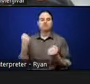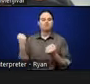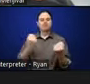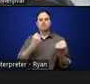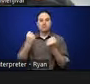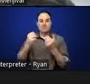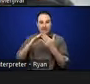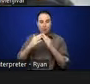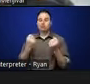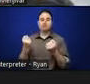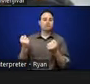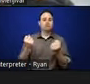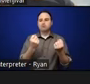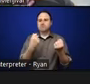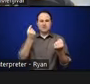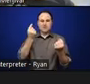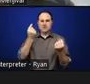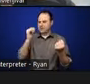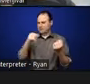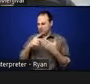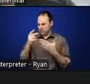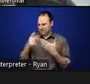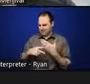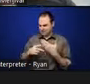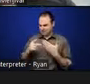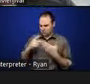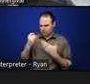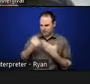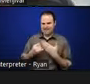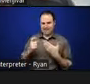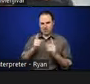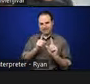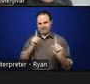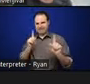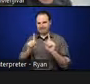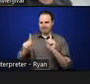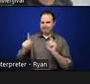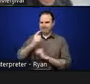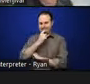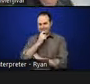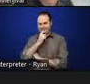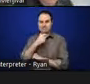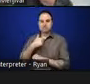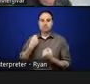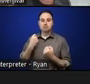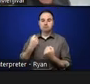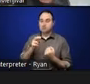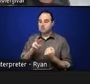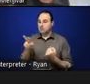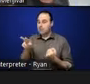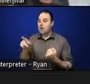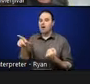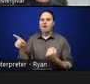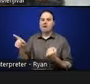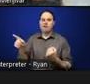think about what to do inside of this project when we were all still distanced. And I kept driving past the Willow Bell nursing home, and ended up